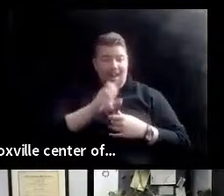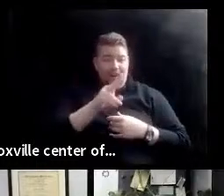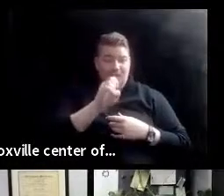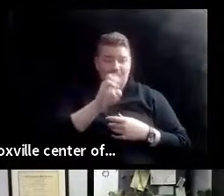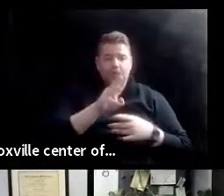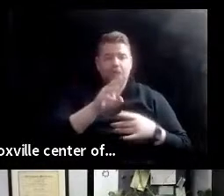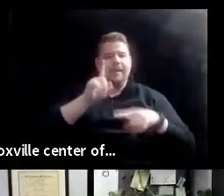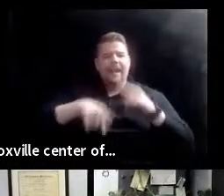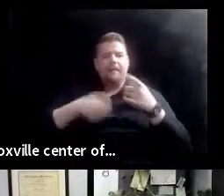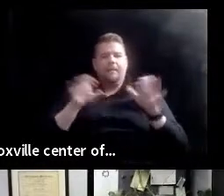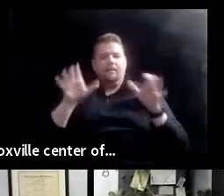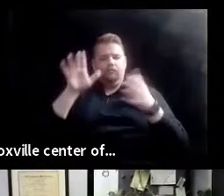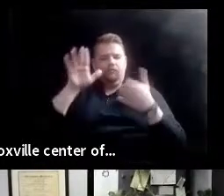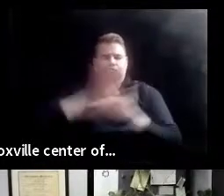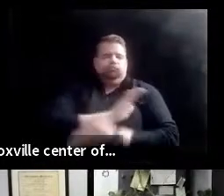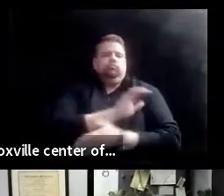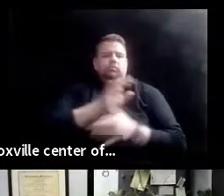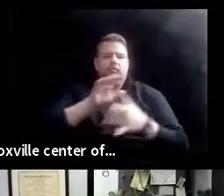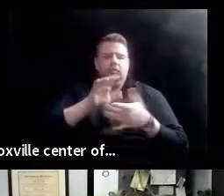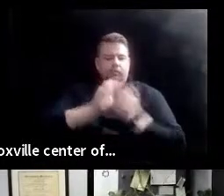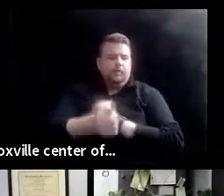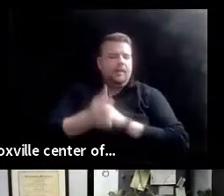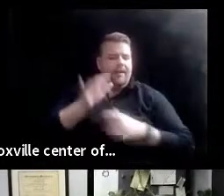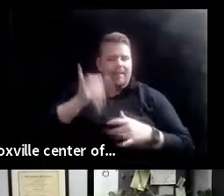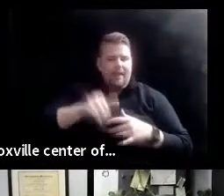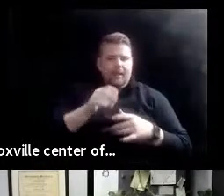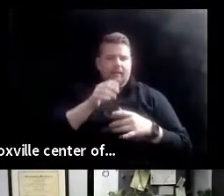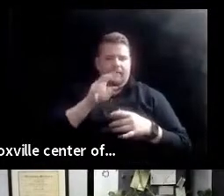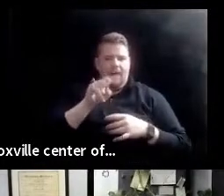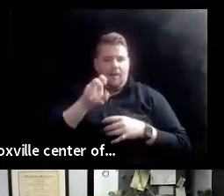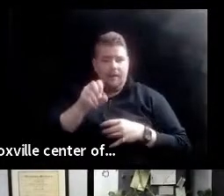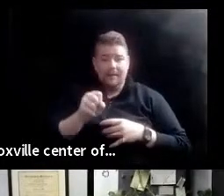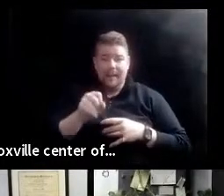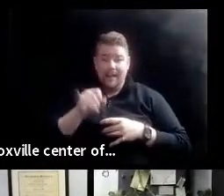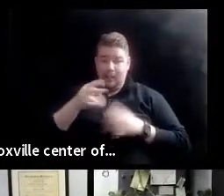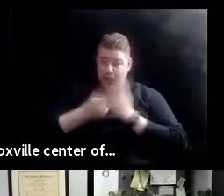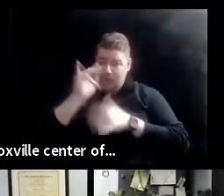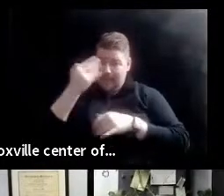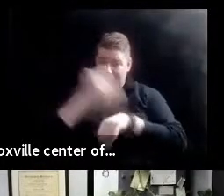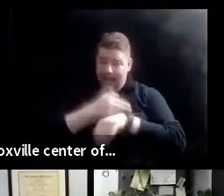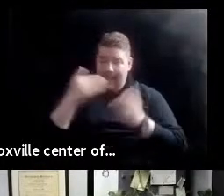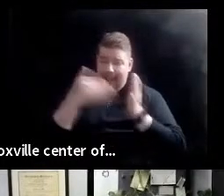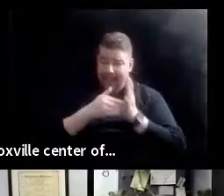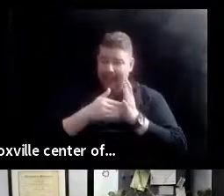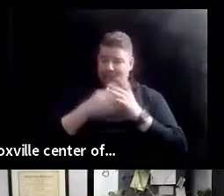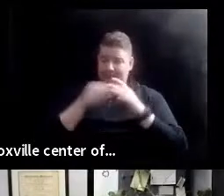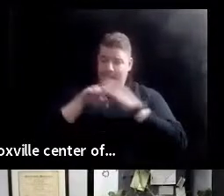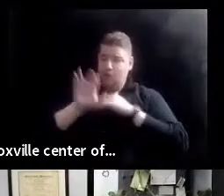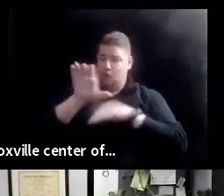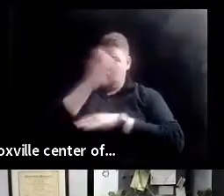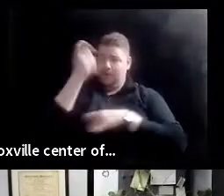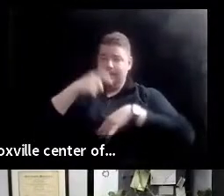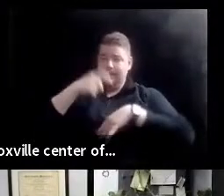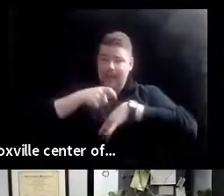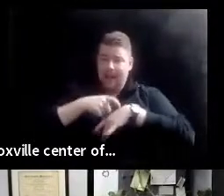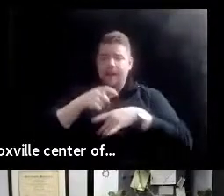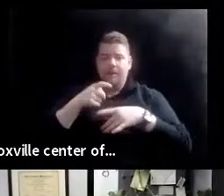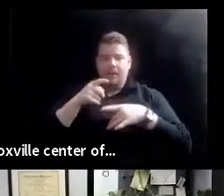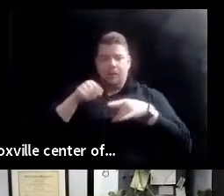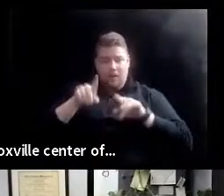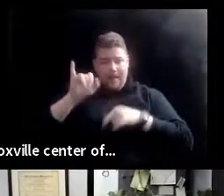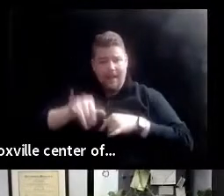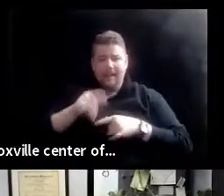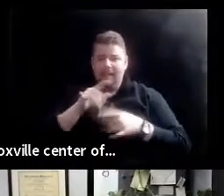true. It cannot be done. To double down on this known failed method going into the Christmas season is an egregious attempt